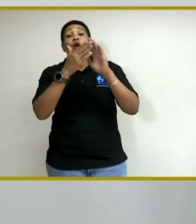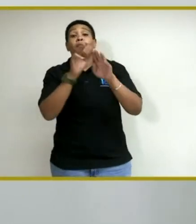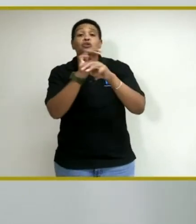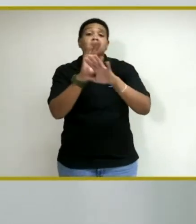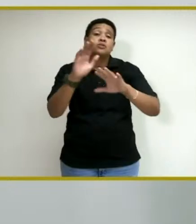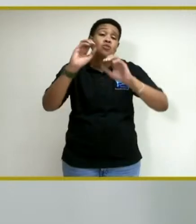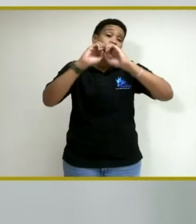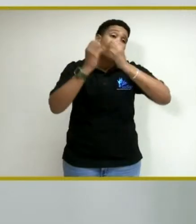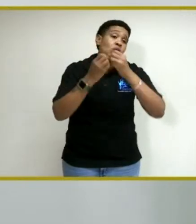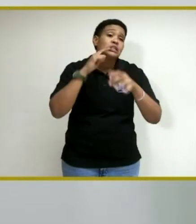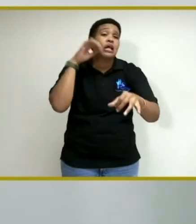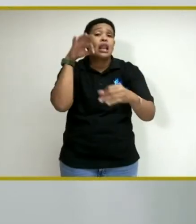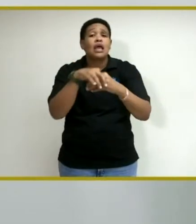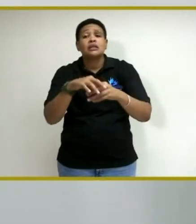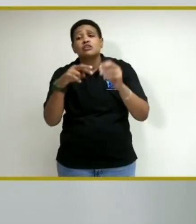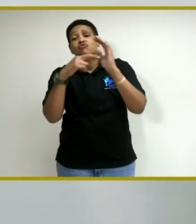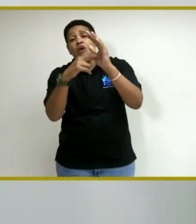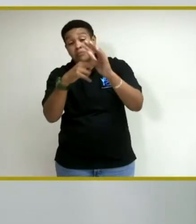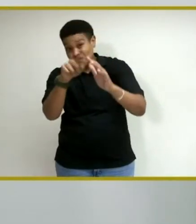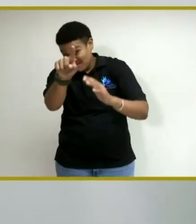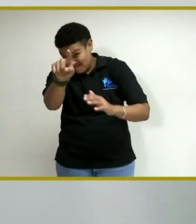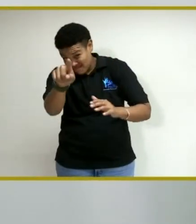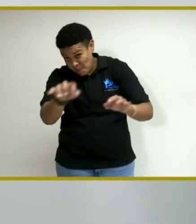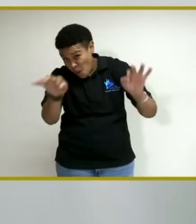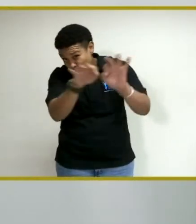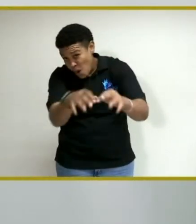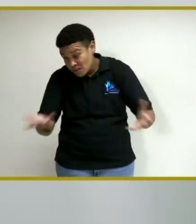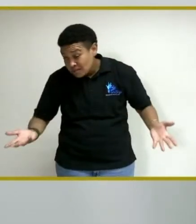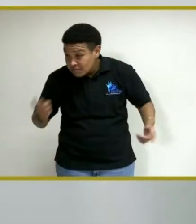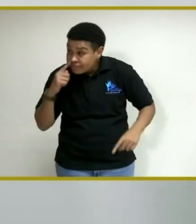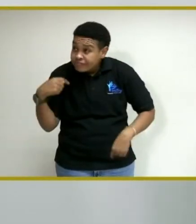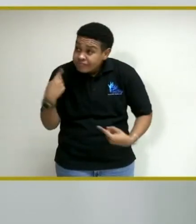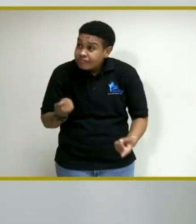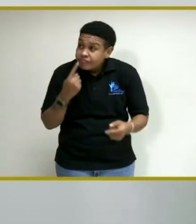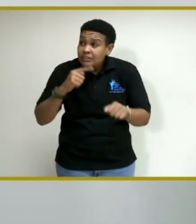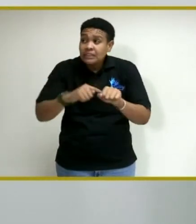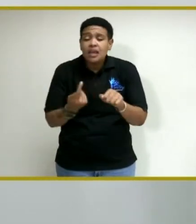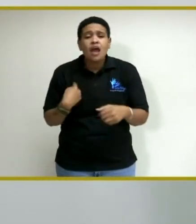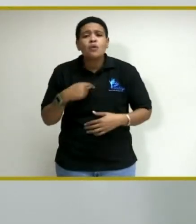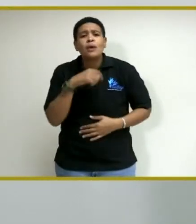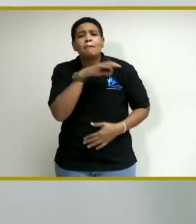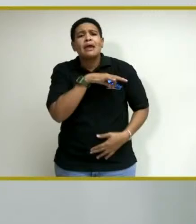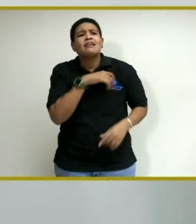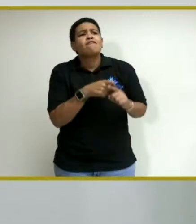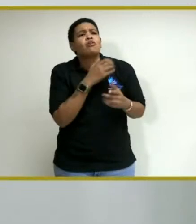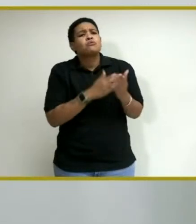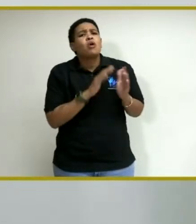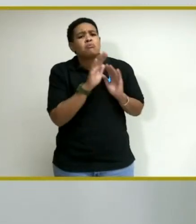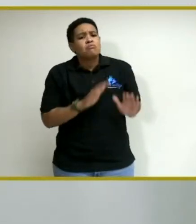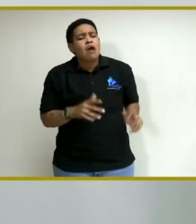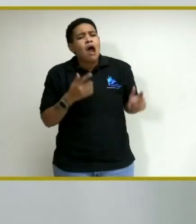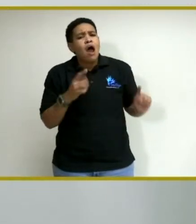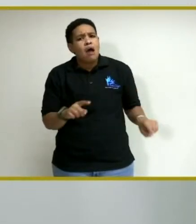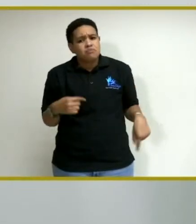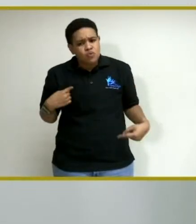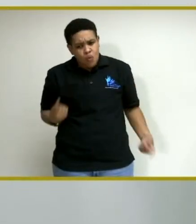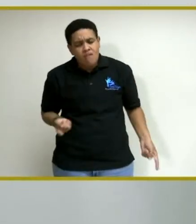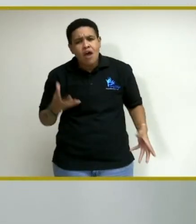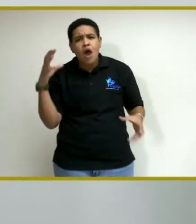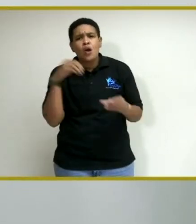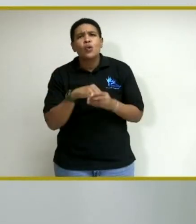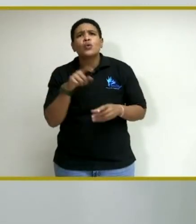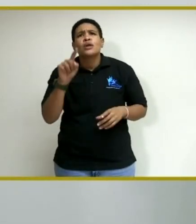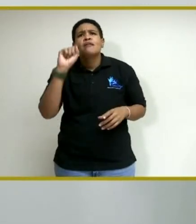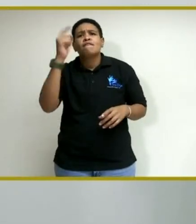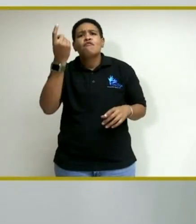representatives is important, and that has started, and we have benefited from some of that to date, including that